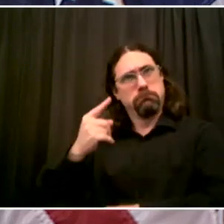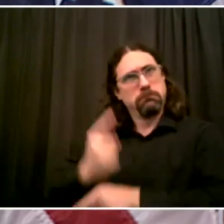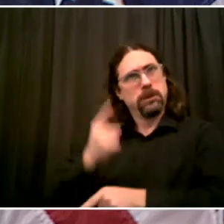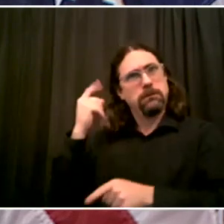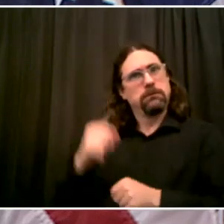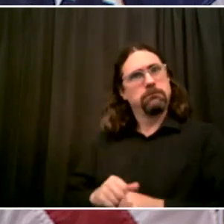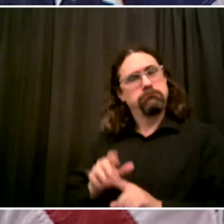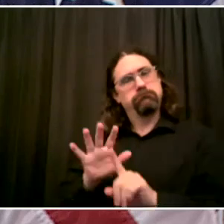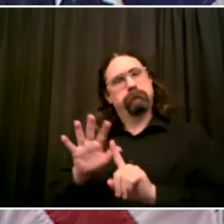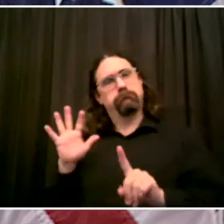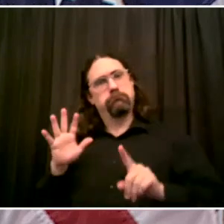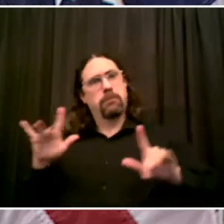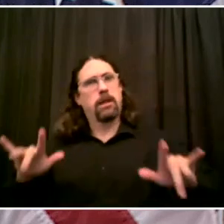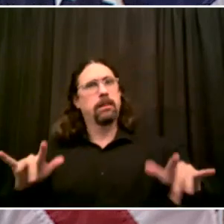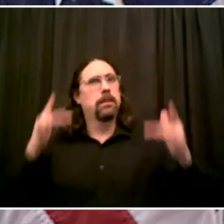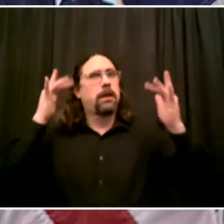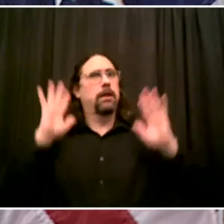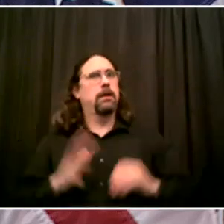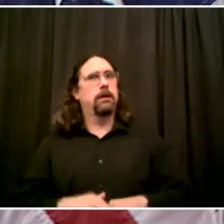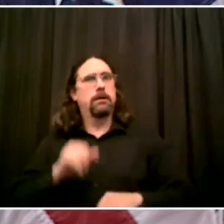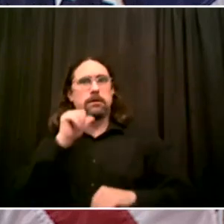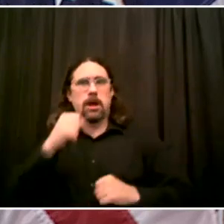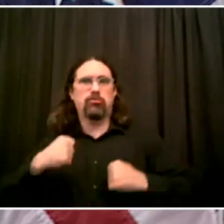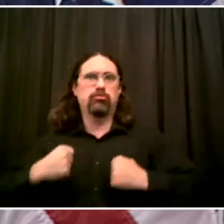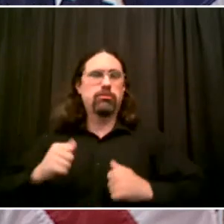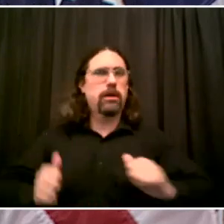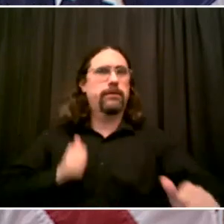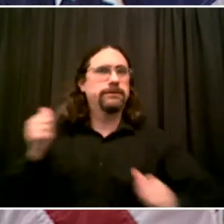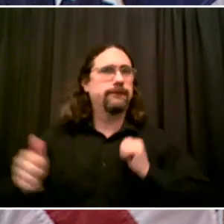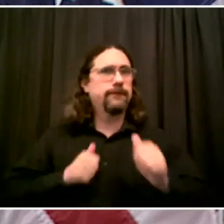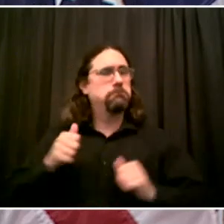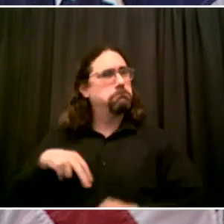There were those overwhelmingly peaceful protests.